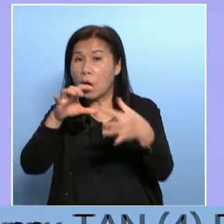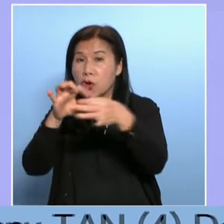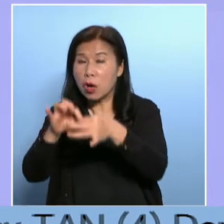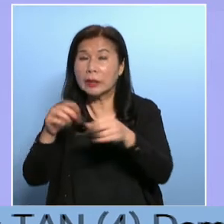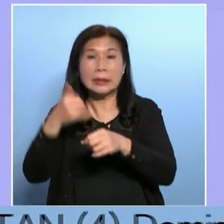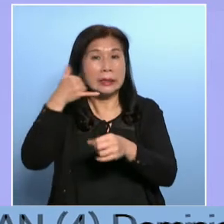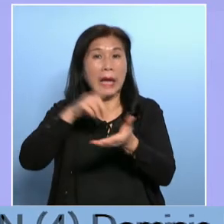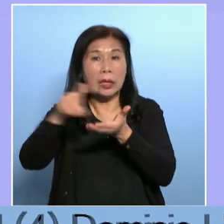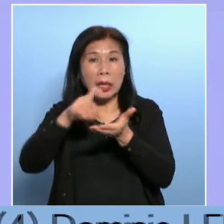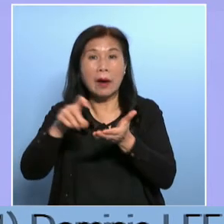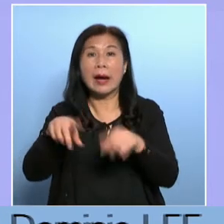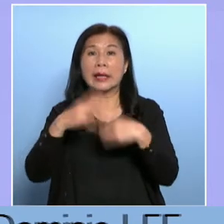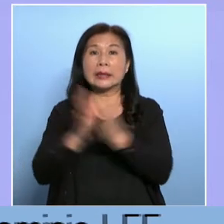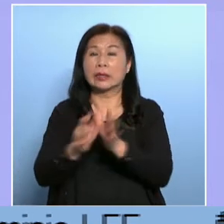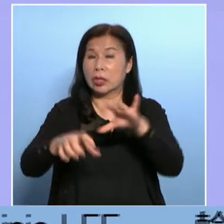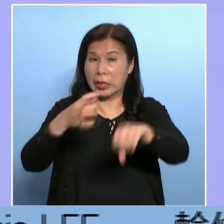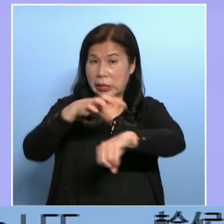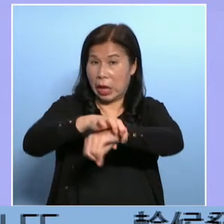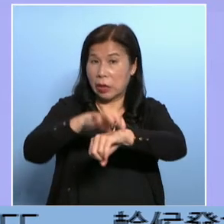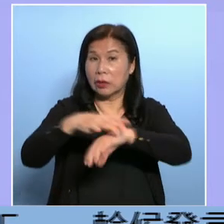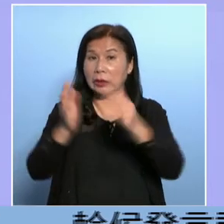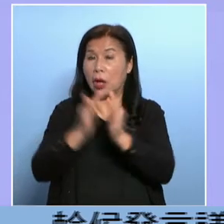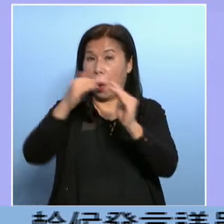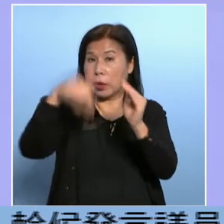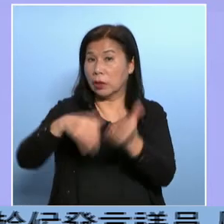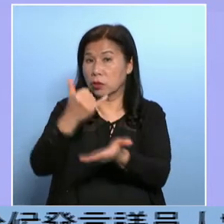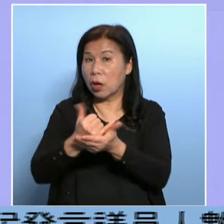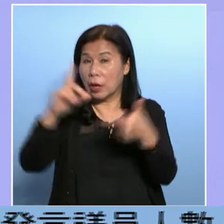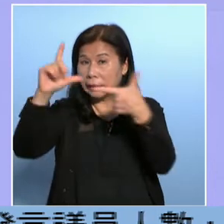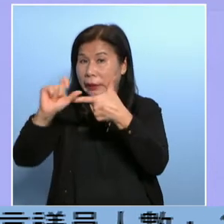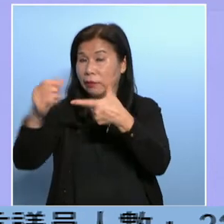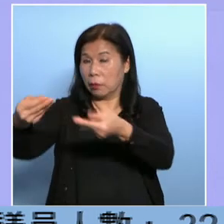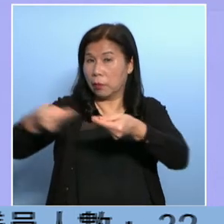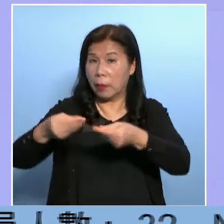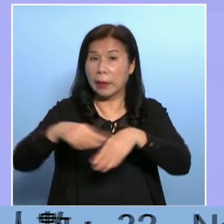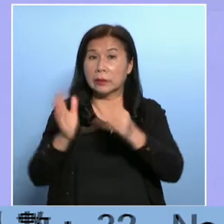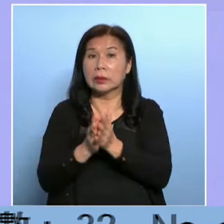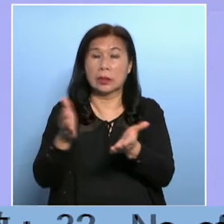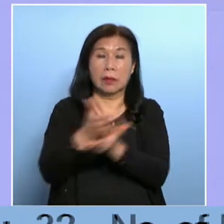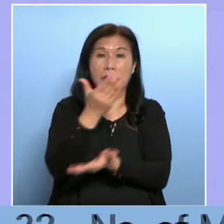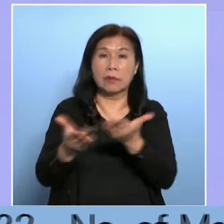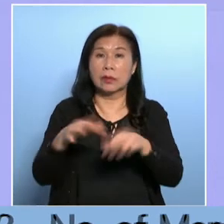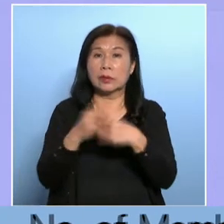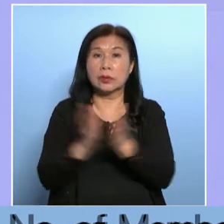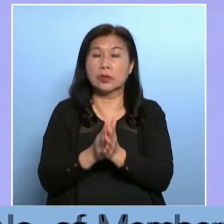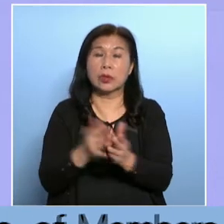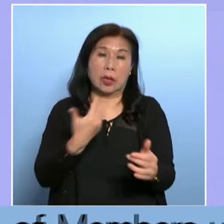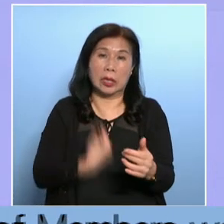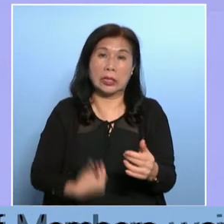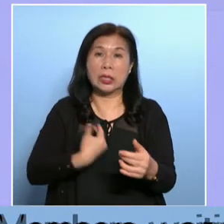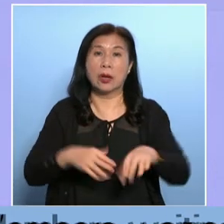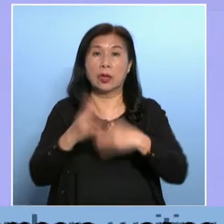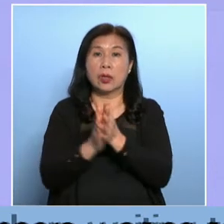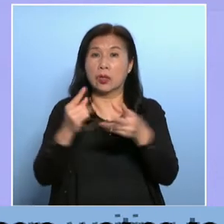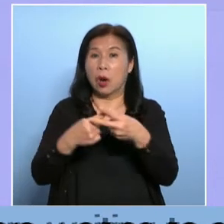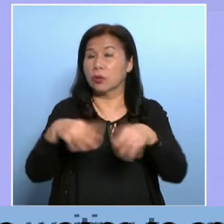contact tracing call center and checking those wearing bracelet and asking for proof of them staying at home. He has